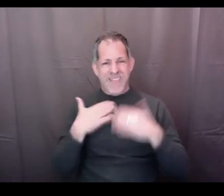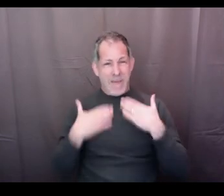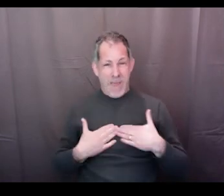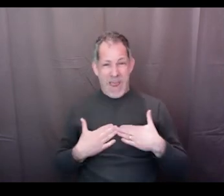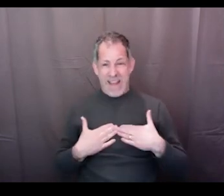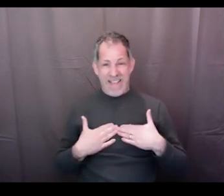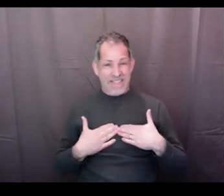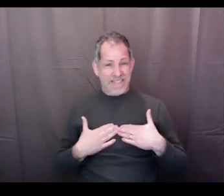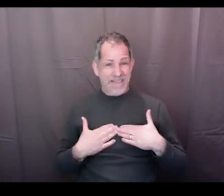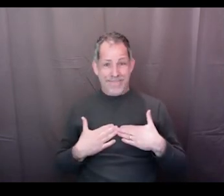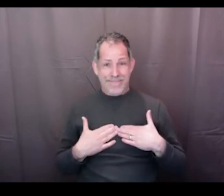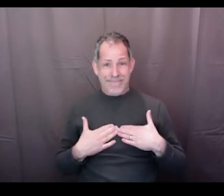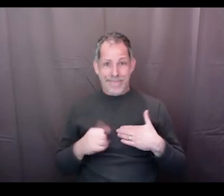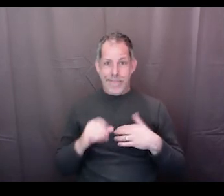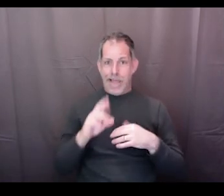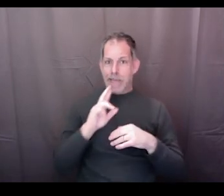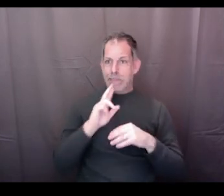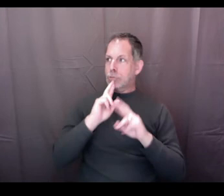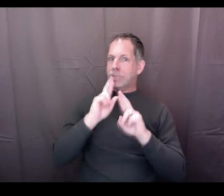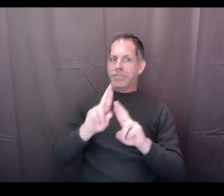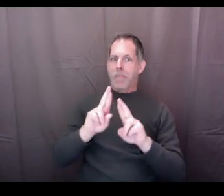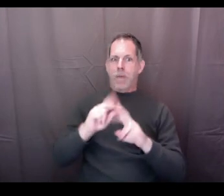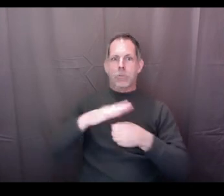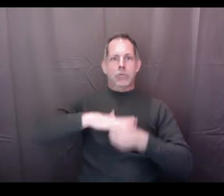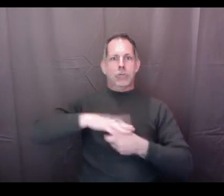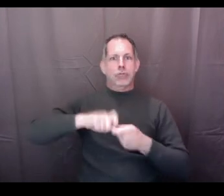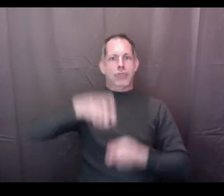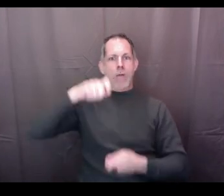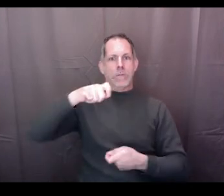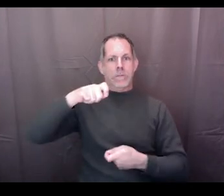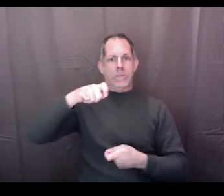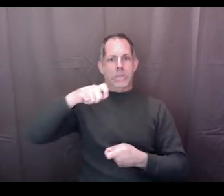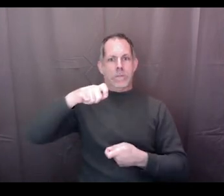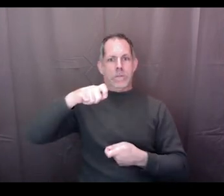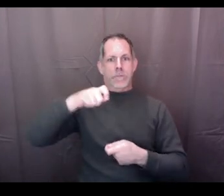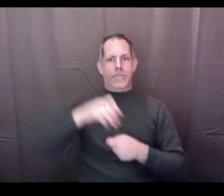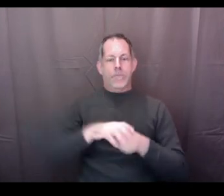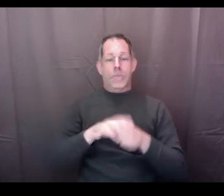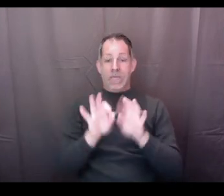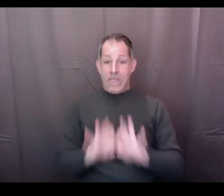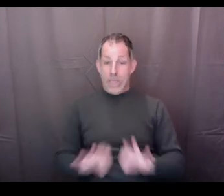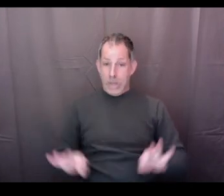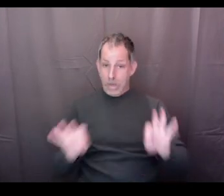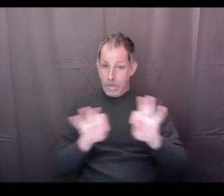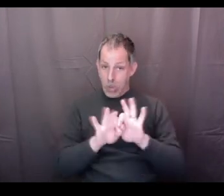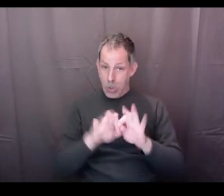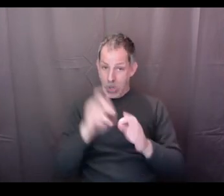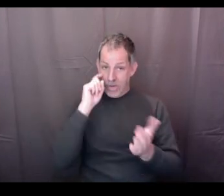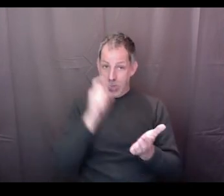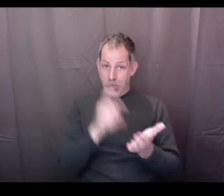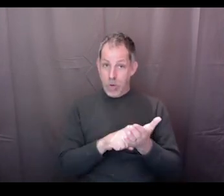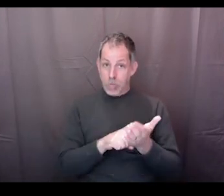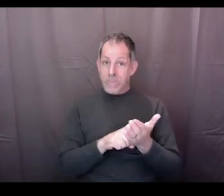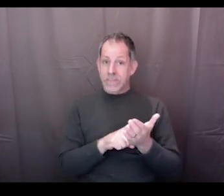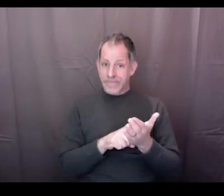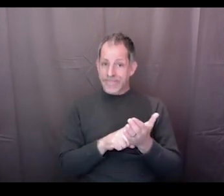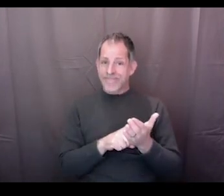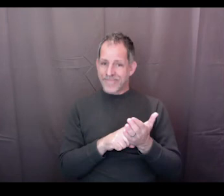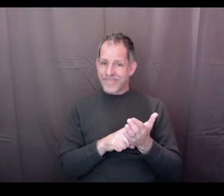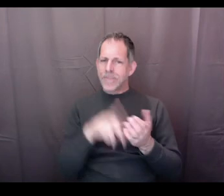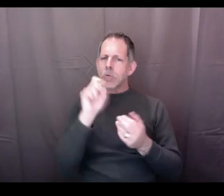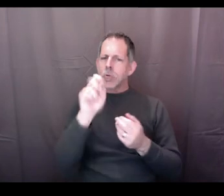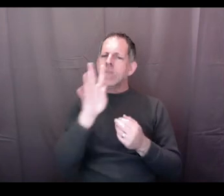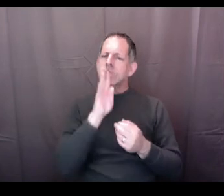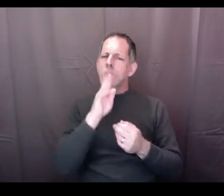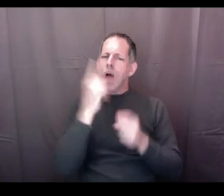this is just our bodies responding to this sustained stress. So it's important, if you find yourself reaching that point where you really need